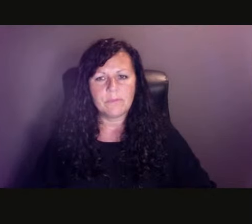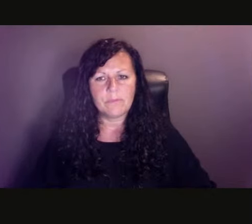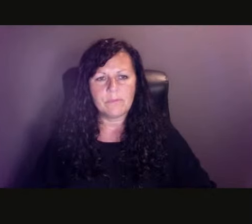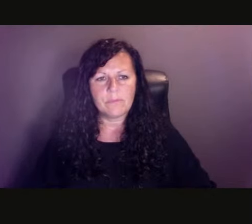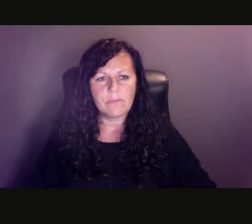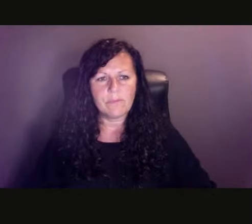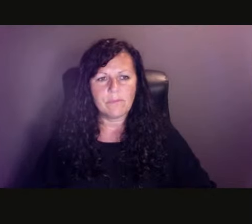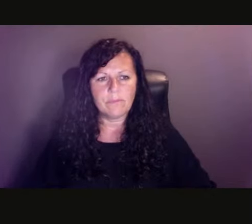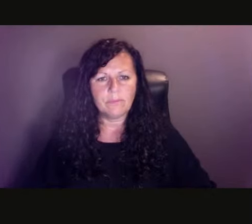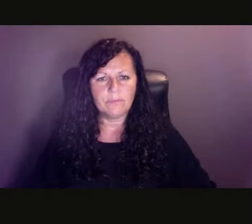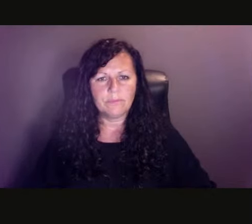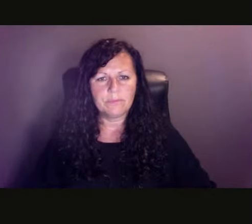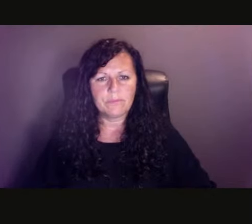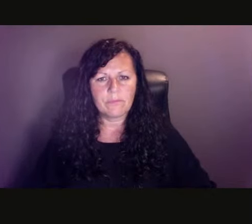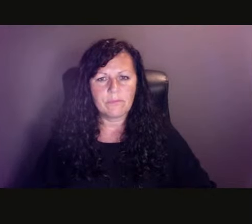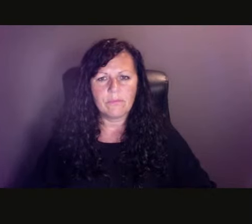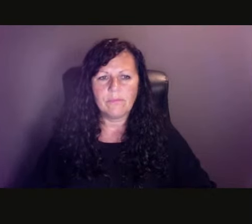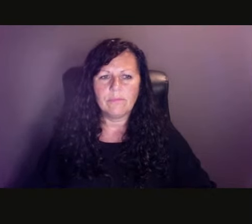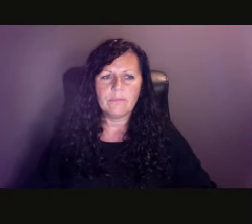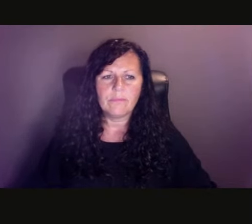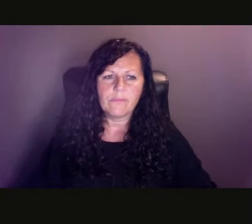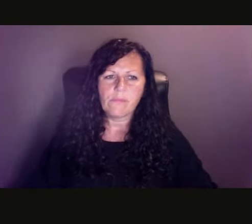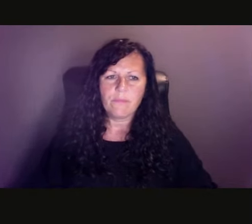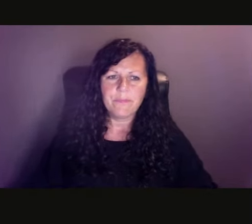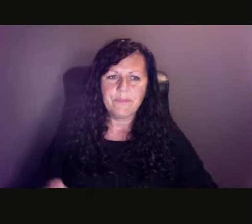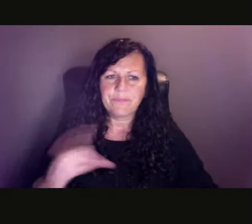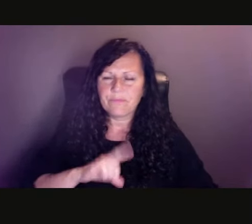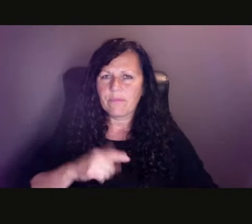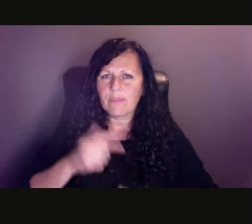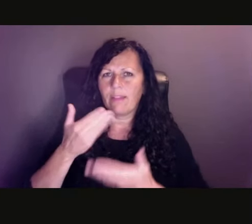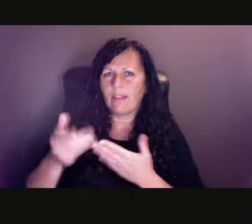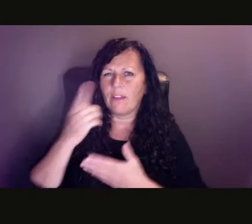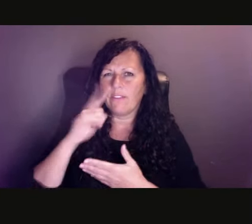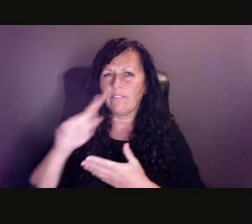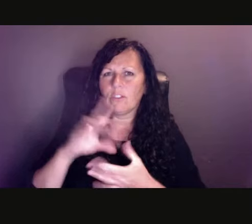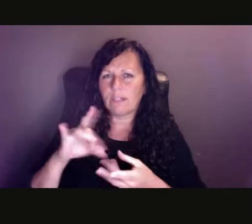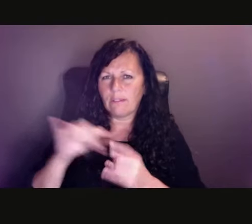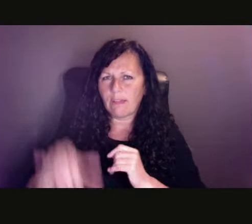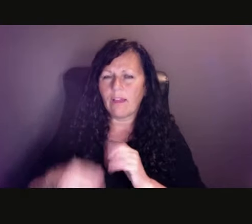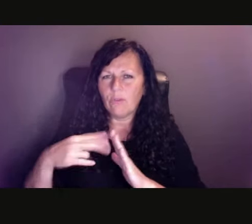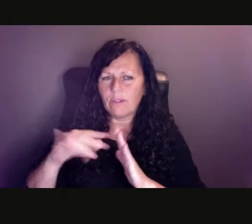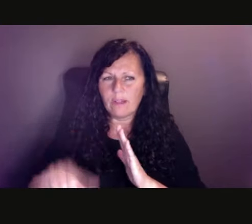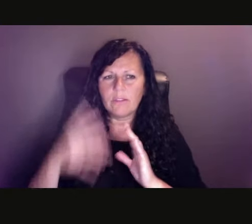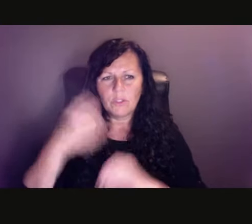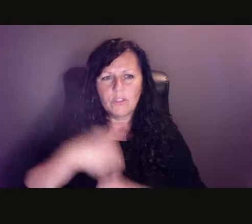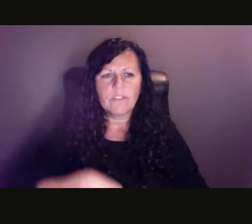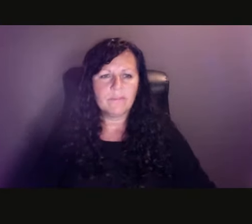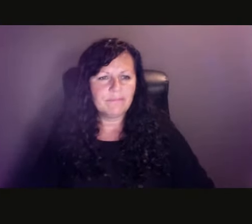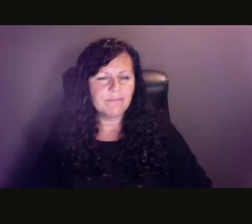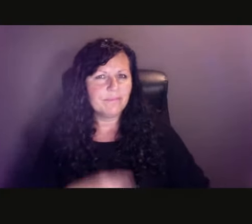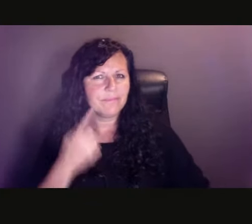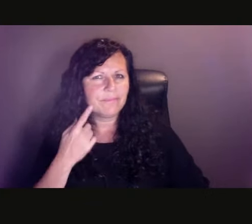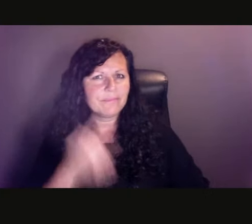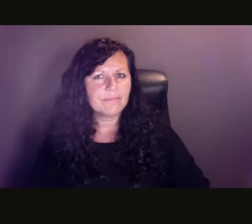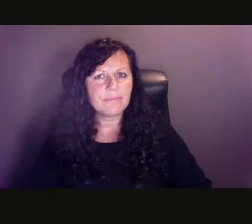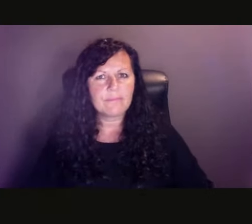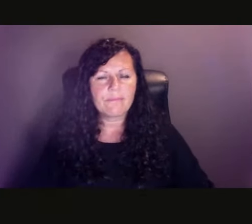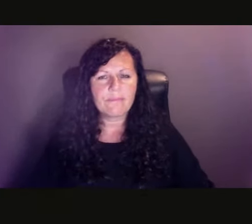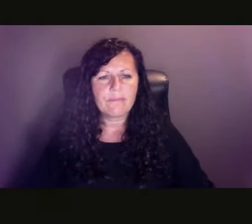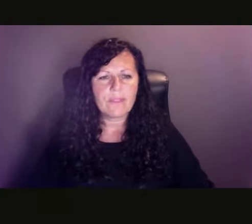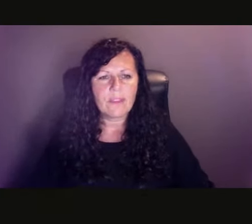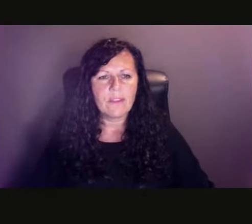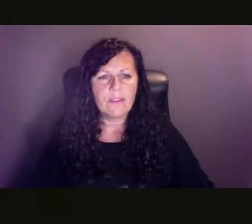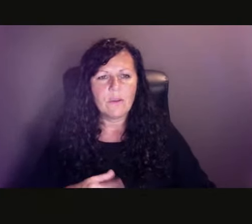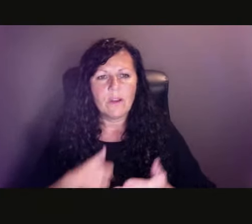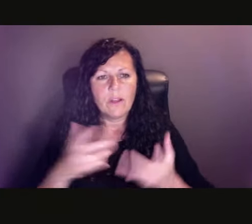Thank you for saying all that, and reading that is really beautiful. You can write an email. It's fantastic. What I wanted to say